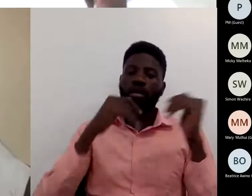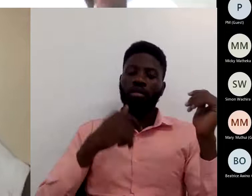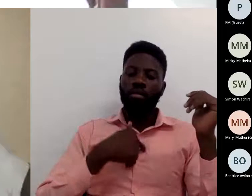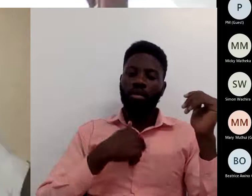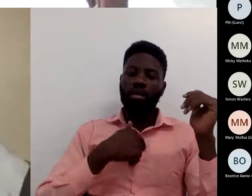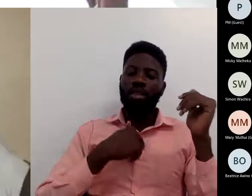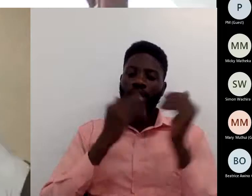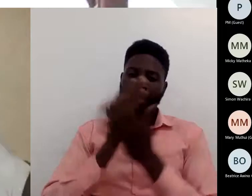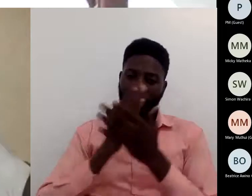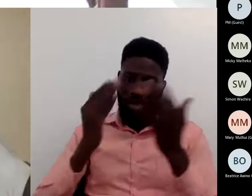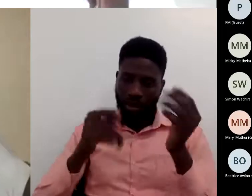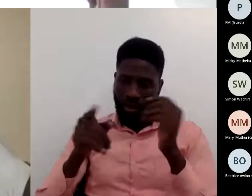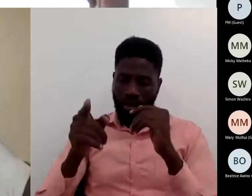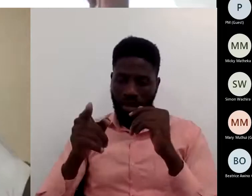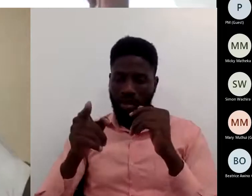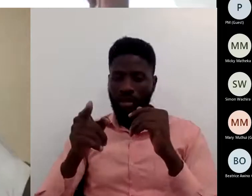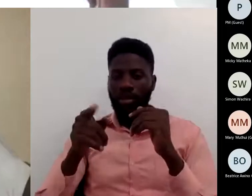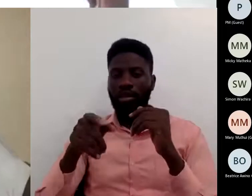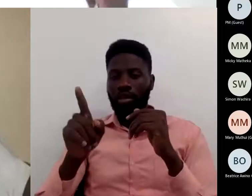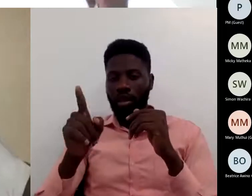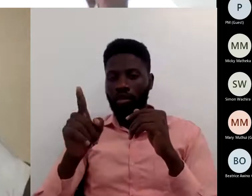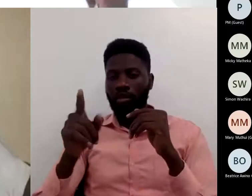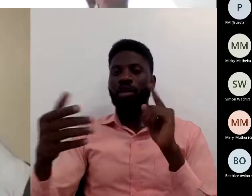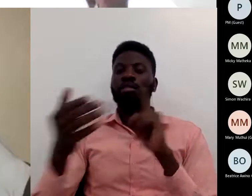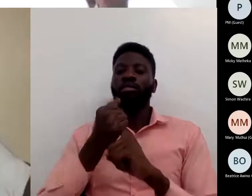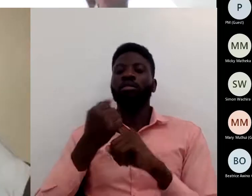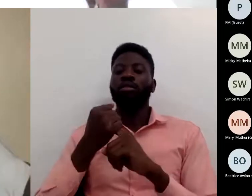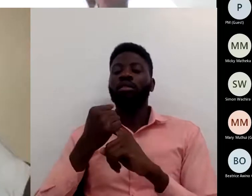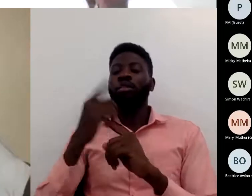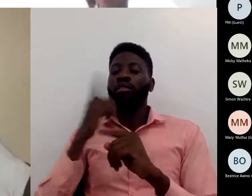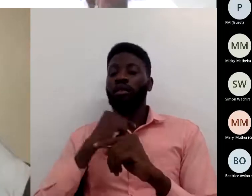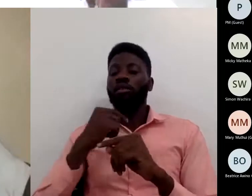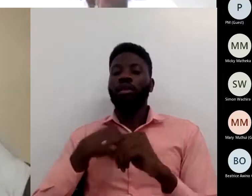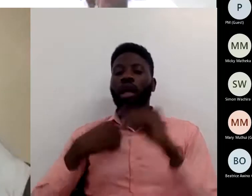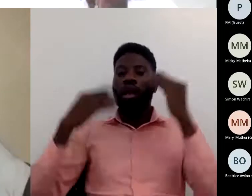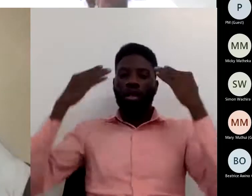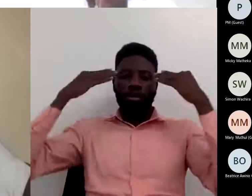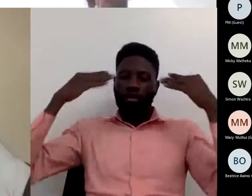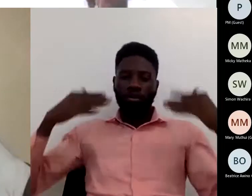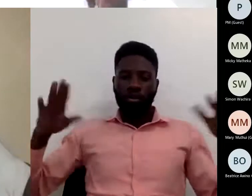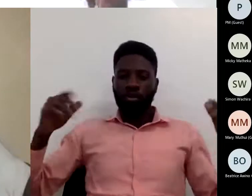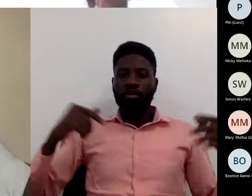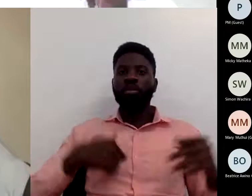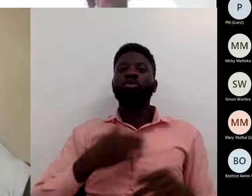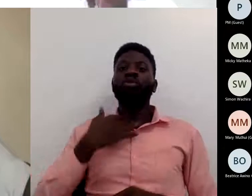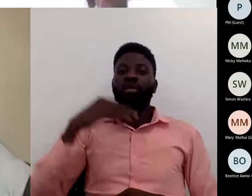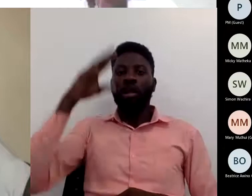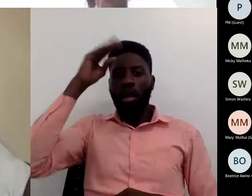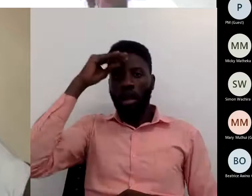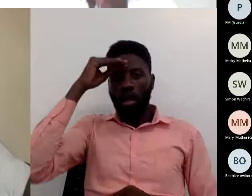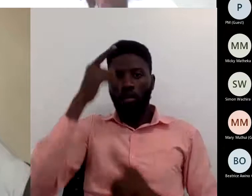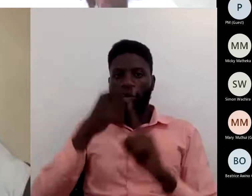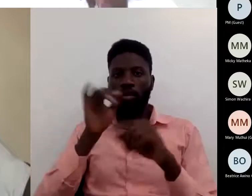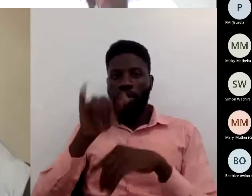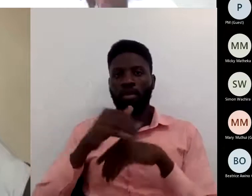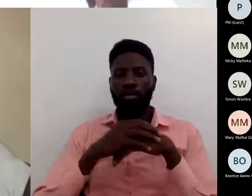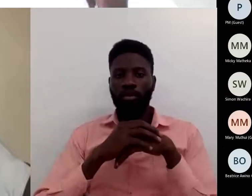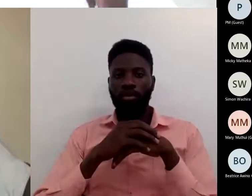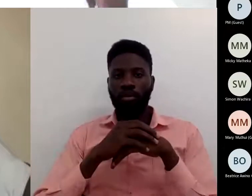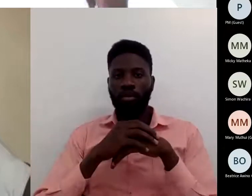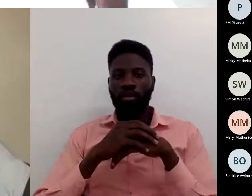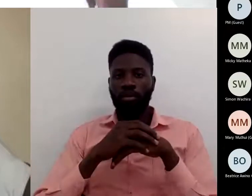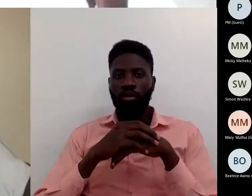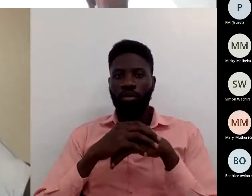they've done to get to where they've gotten to that I do not know, and therefore I want to learn from them. You know, where I come from, there's